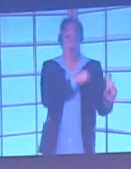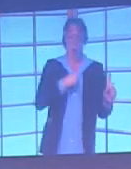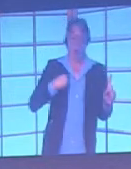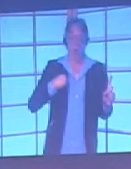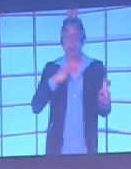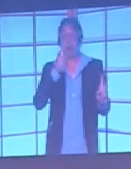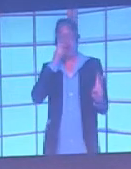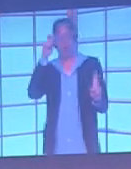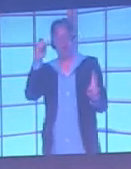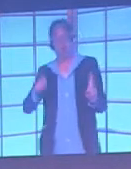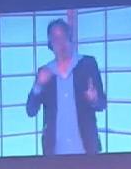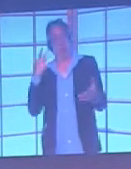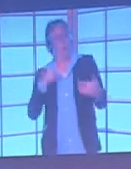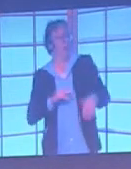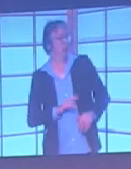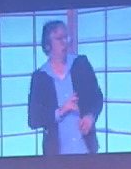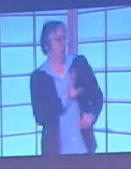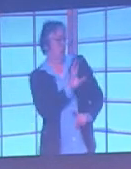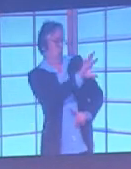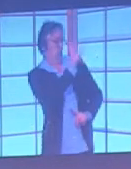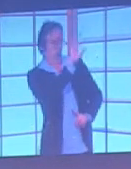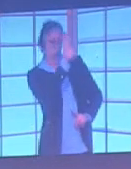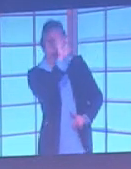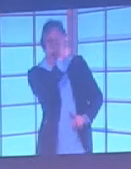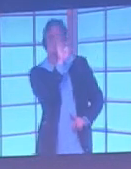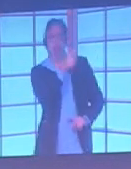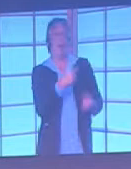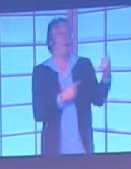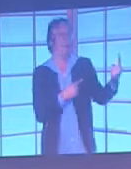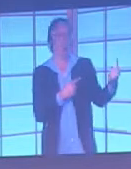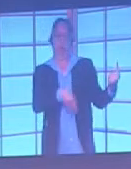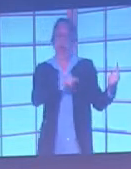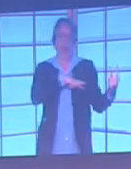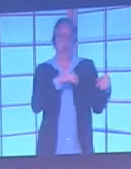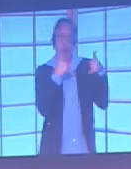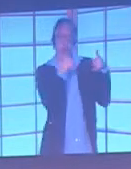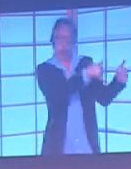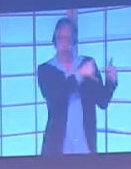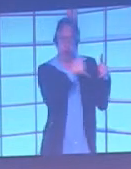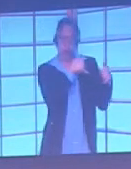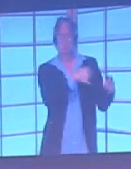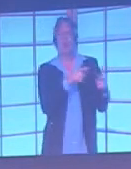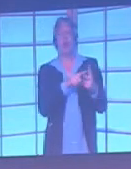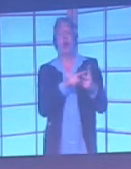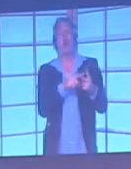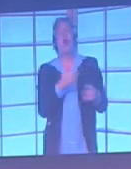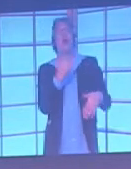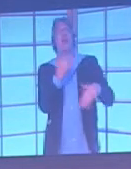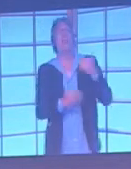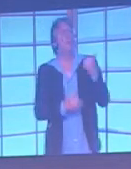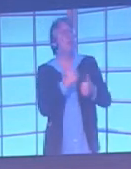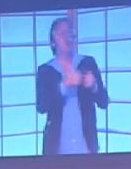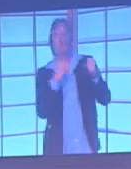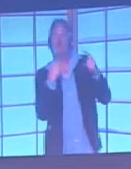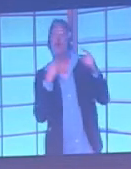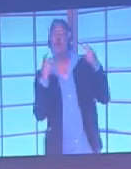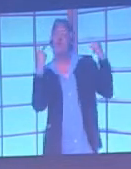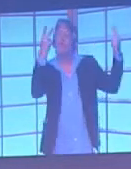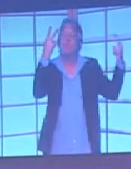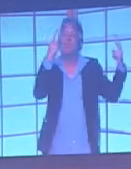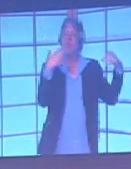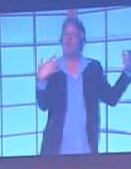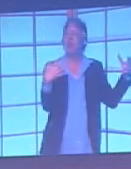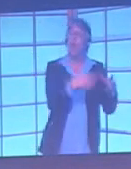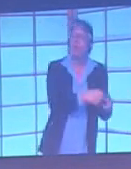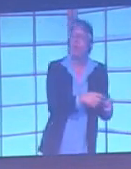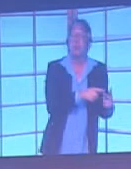Ukraine into 3 categories. We had individuals, we had DSGs, disabled supporters groups, and we had the club and stadium